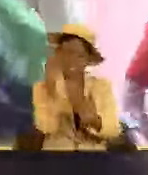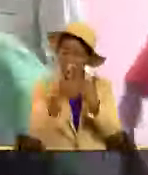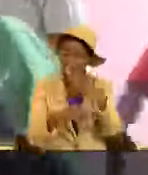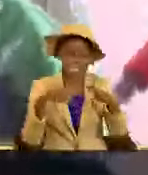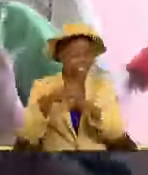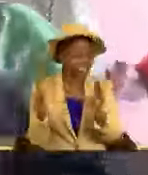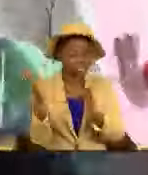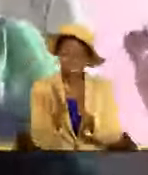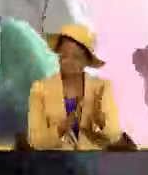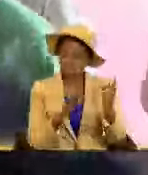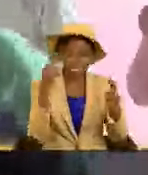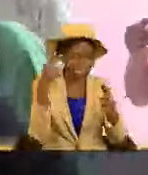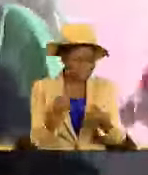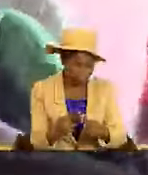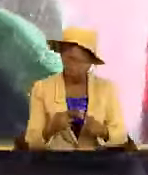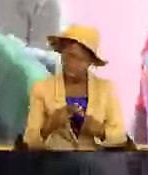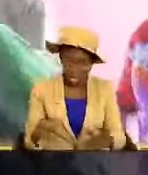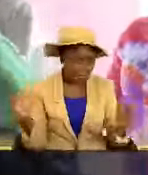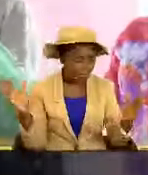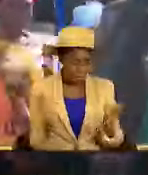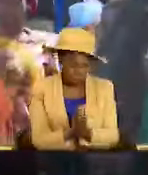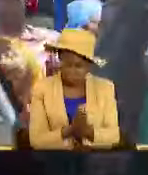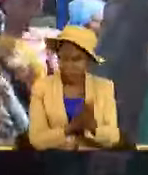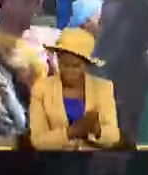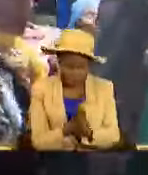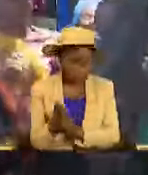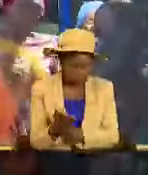Untouchable to the paths of